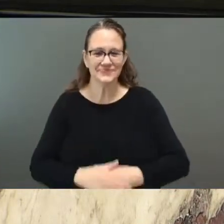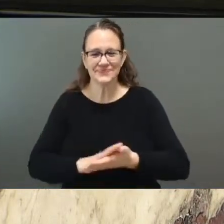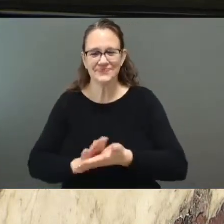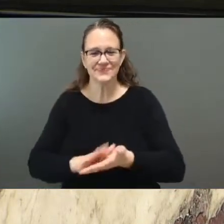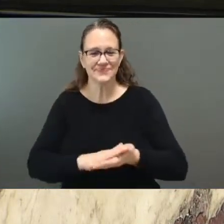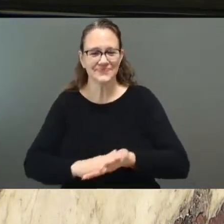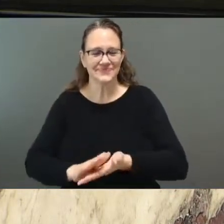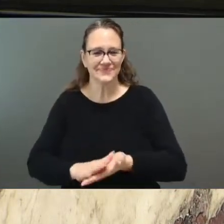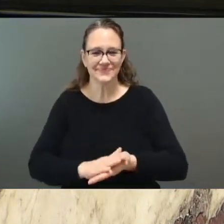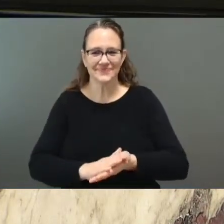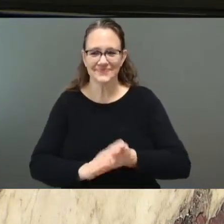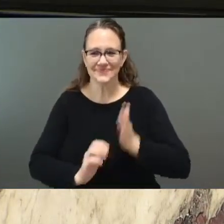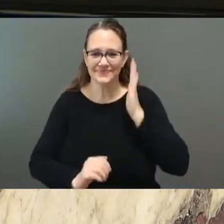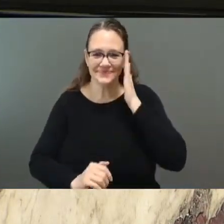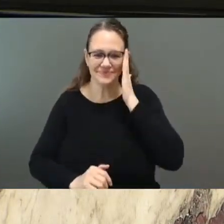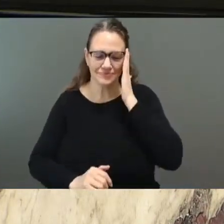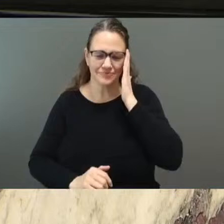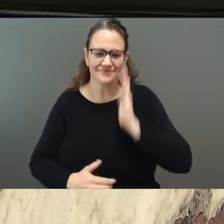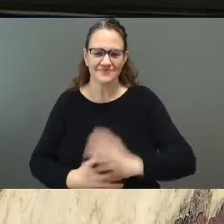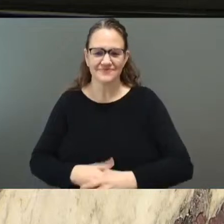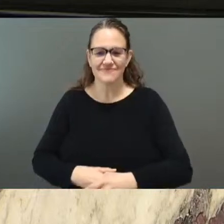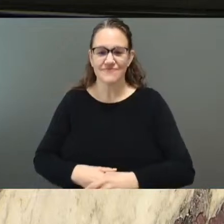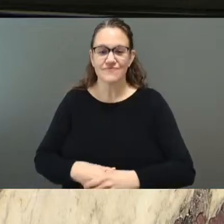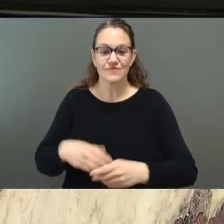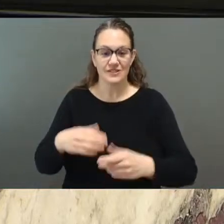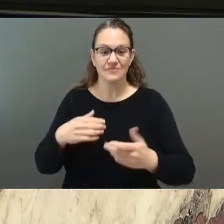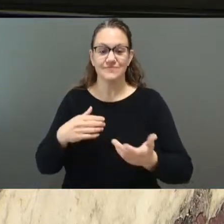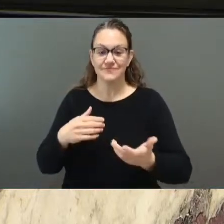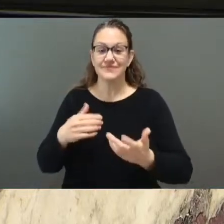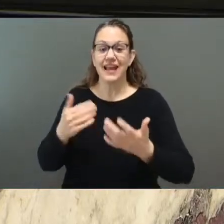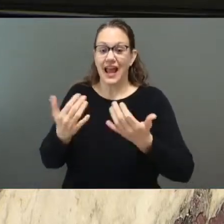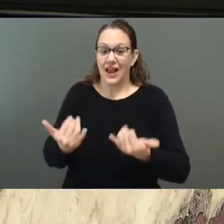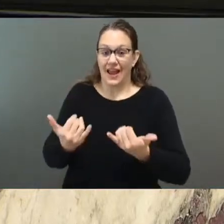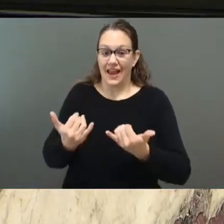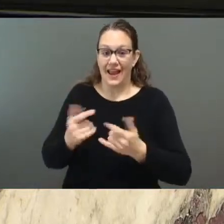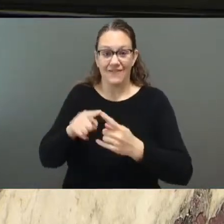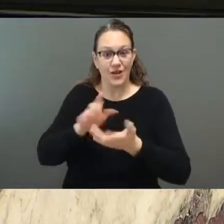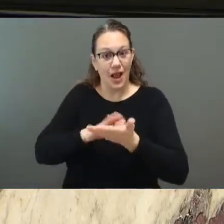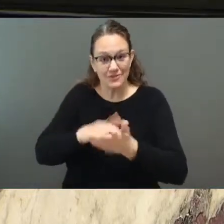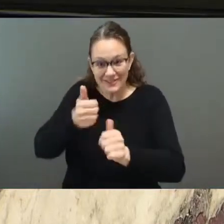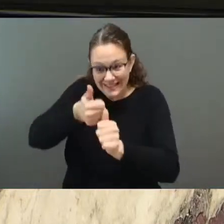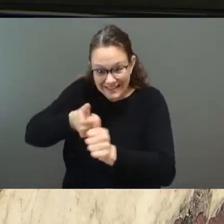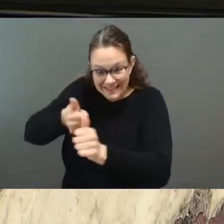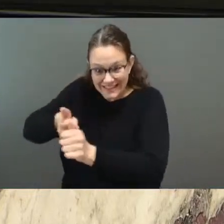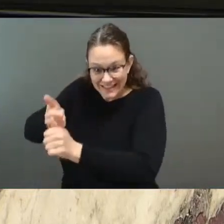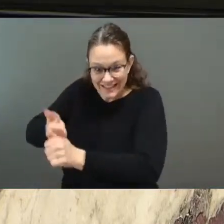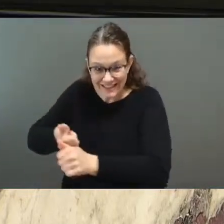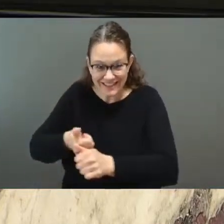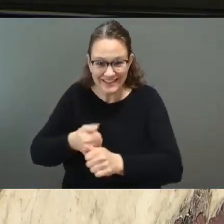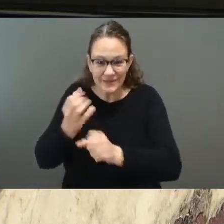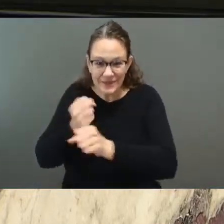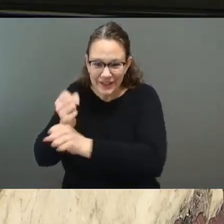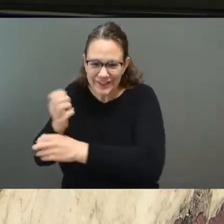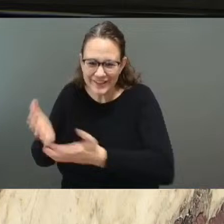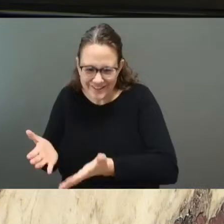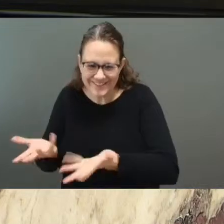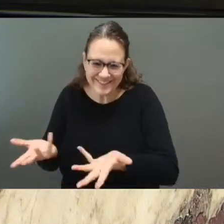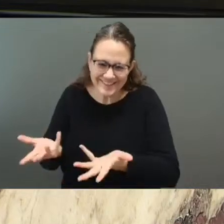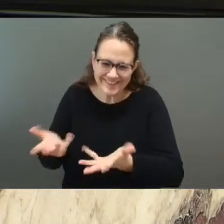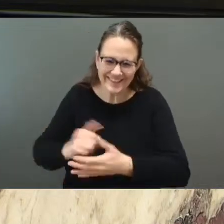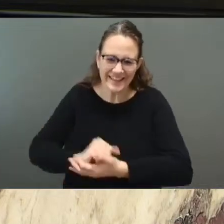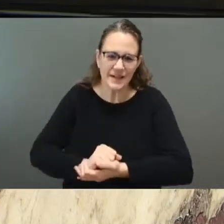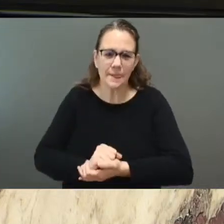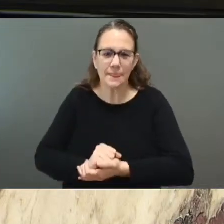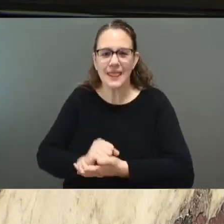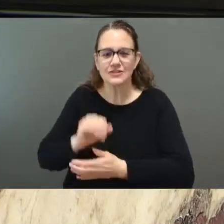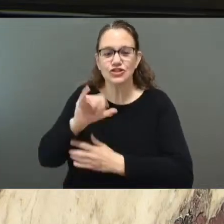So we're going to do those applause for each winner now that we've done that for the first one. But she's here with Jackson Chang and Jessie Wong, family members.